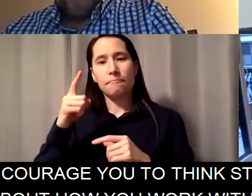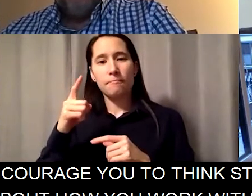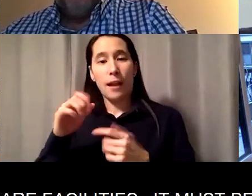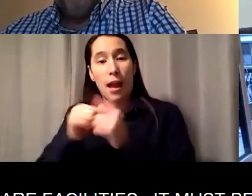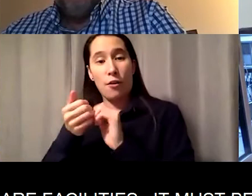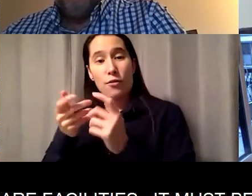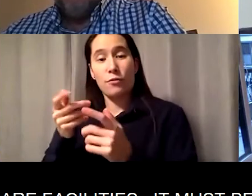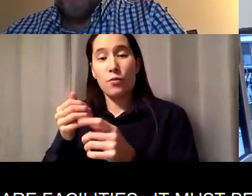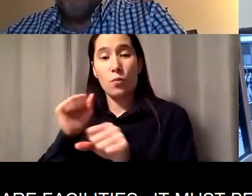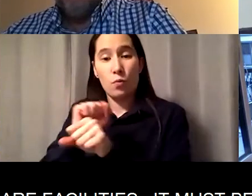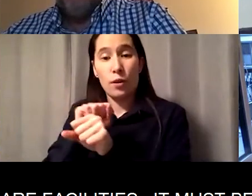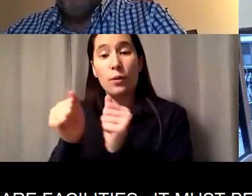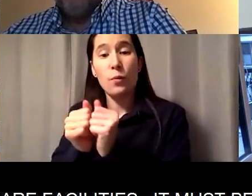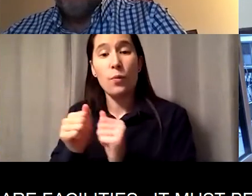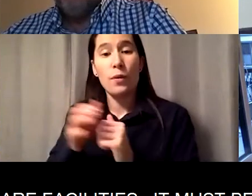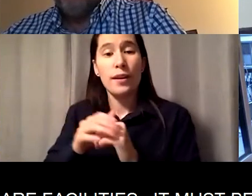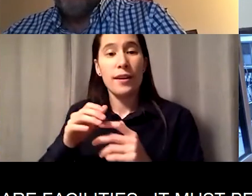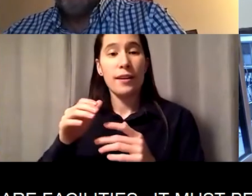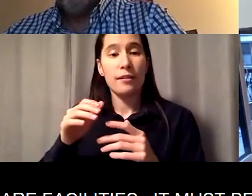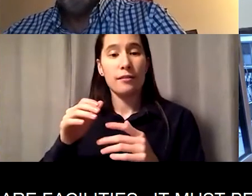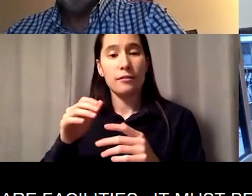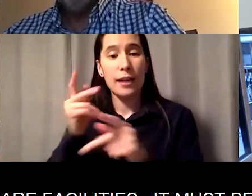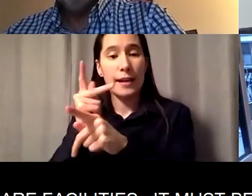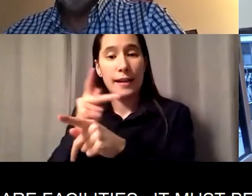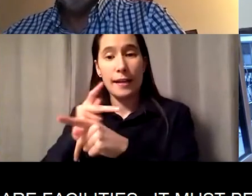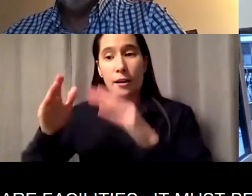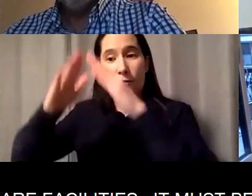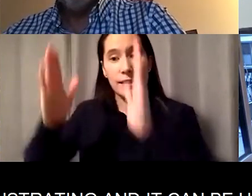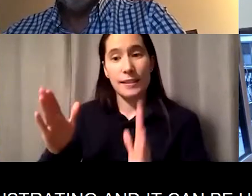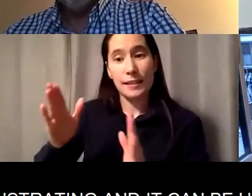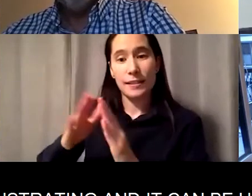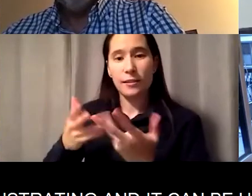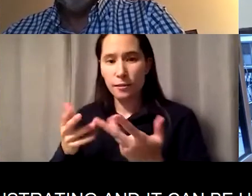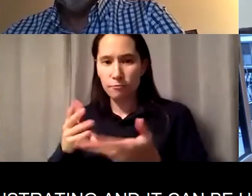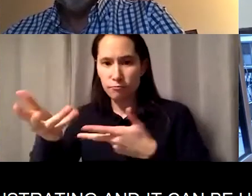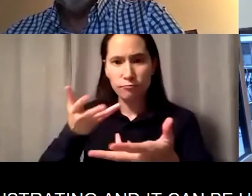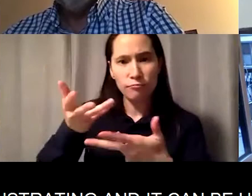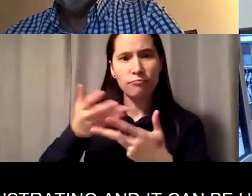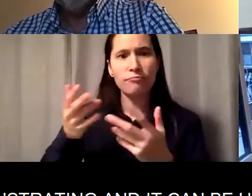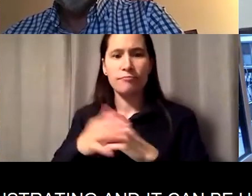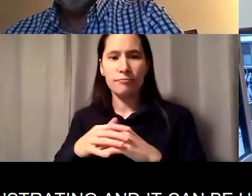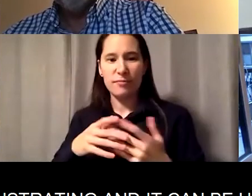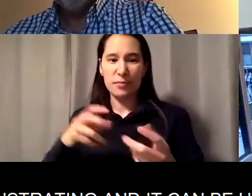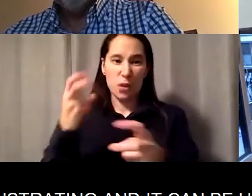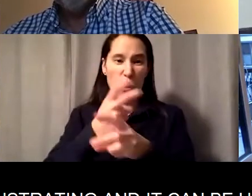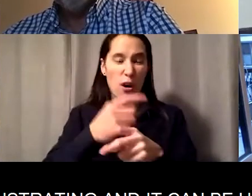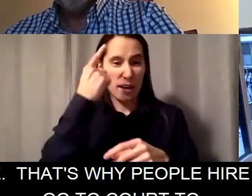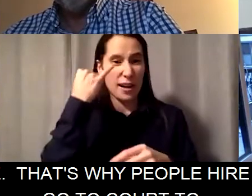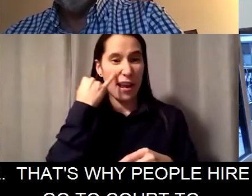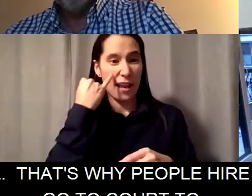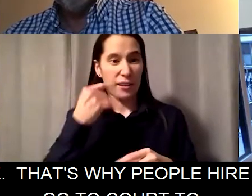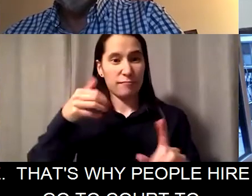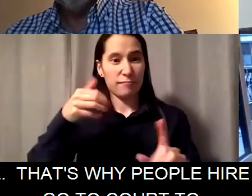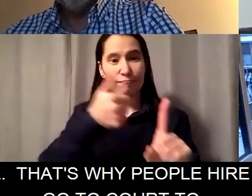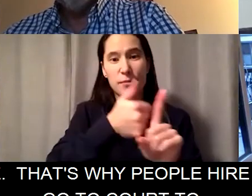It must be enormously frustrating. And it can be hard to be our own self-advocate. That's why people hire lawyers to go to